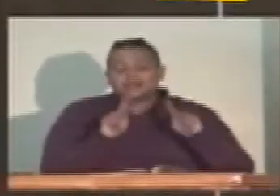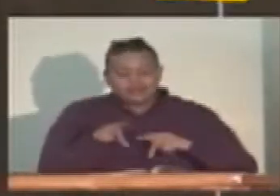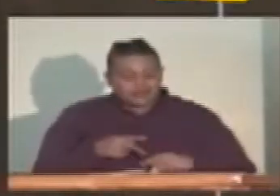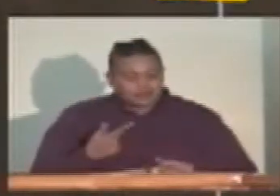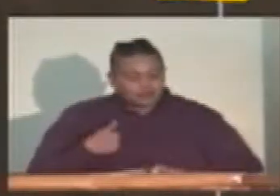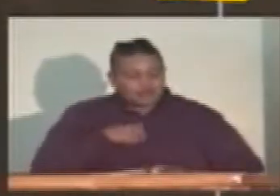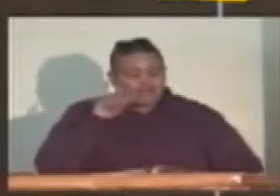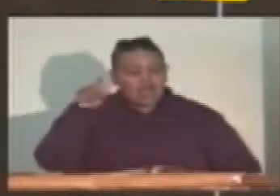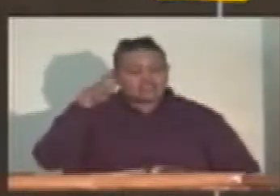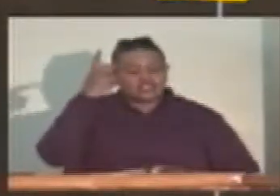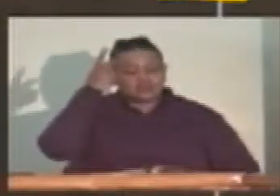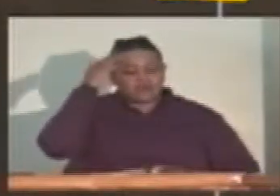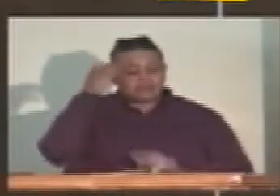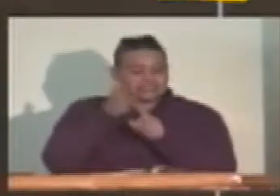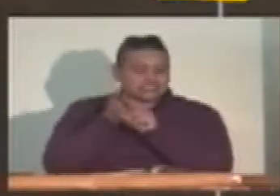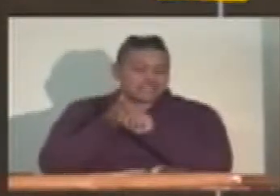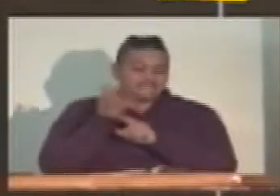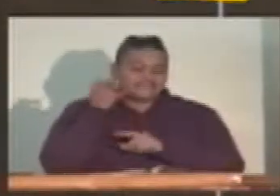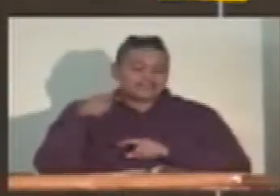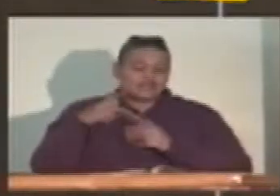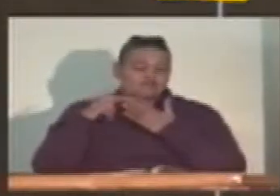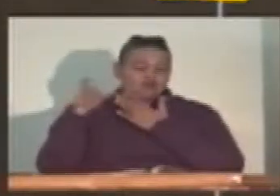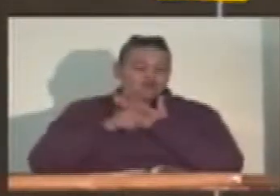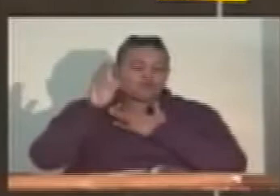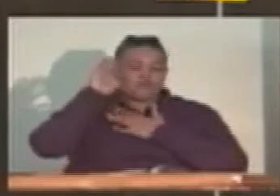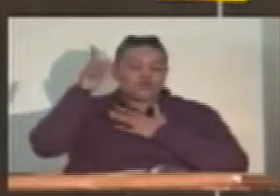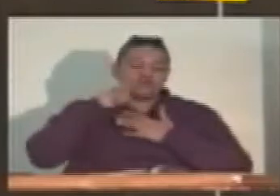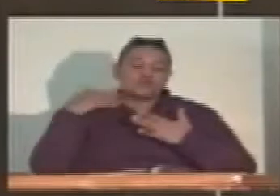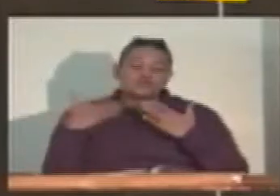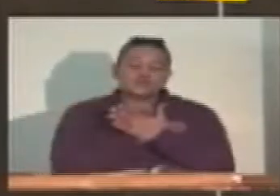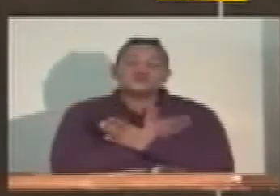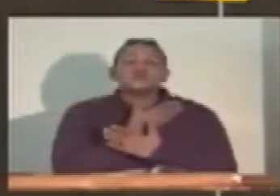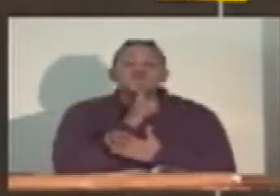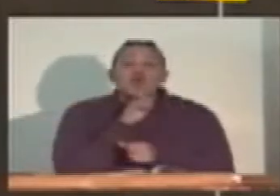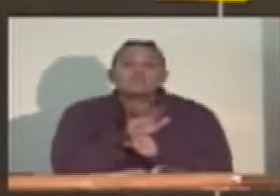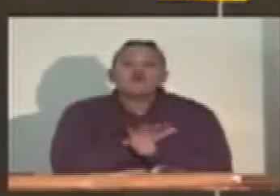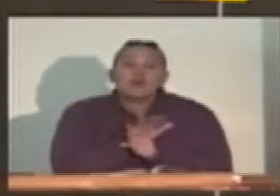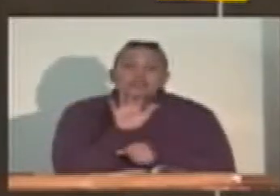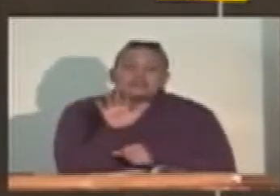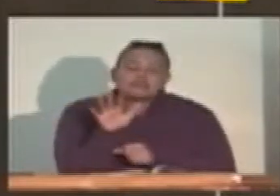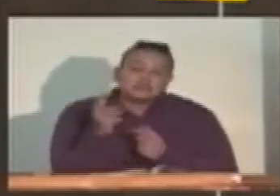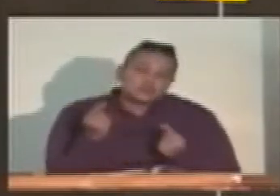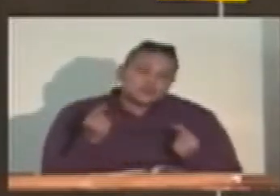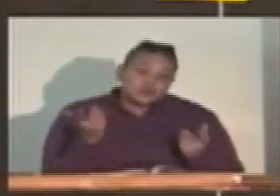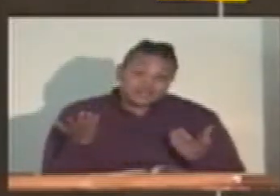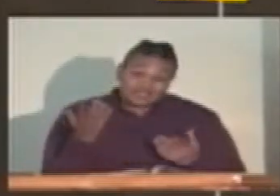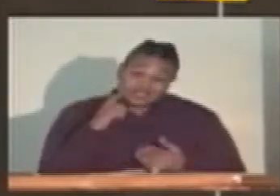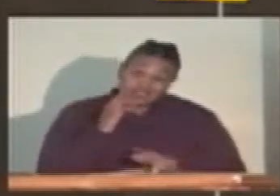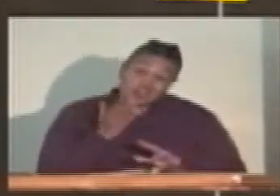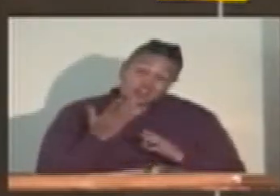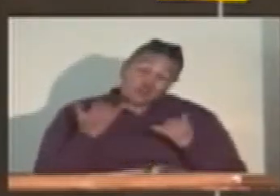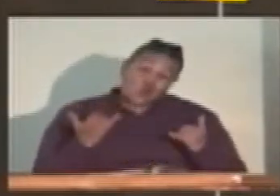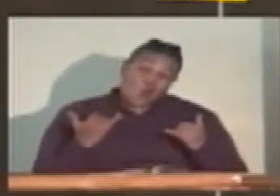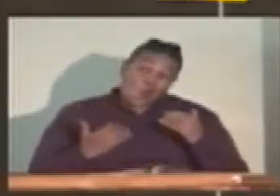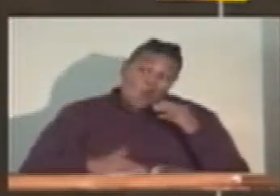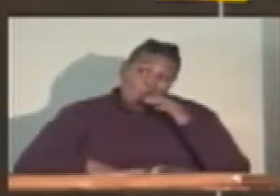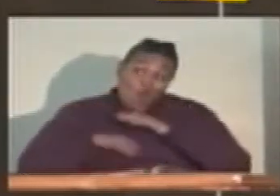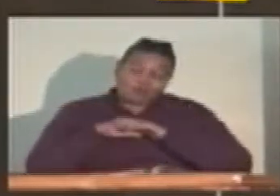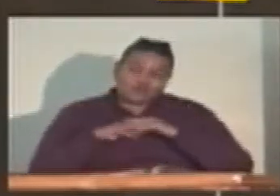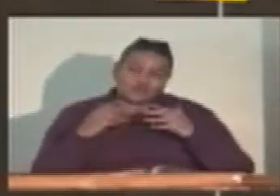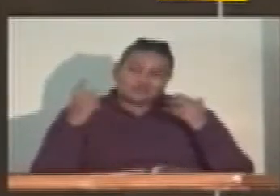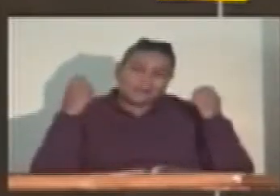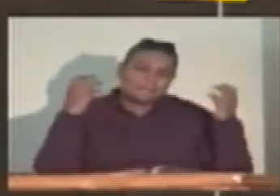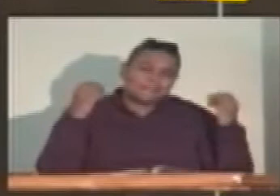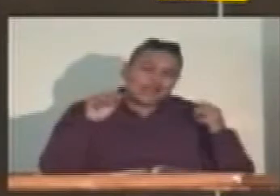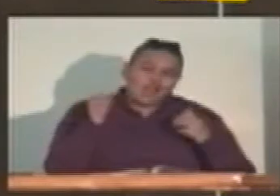have been asking the Prime Minister if this program will be renewed as he promised. And up to now, like so